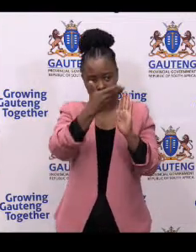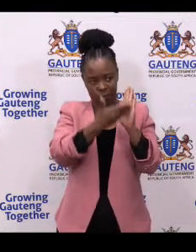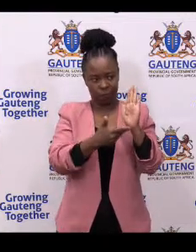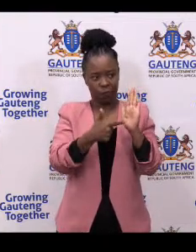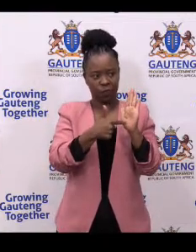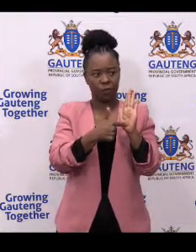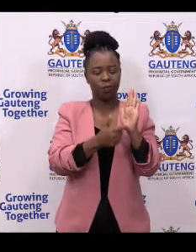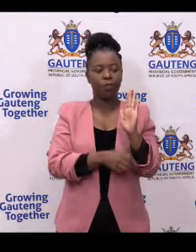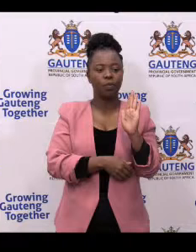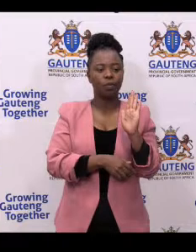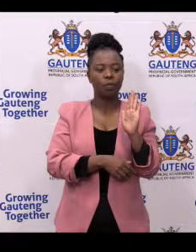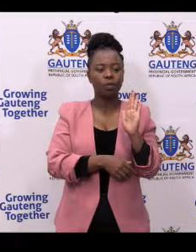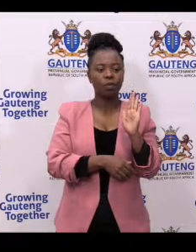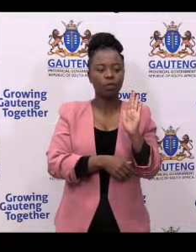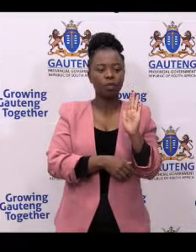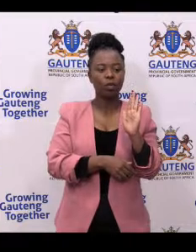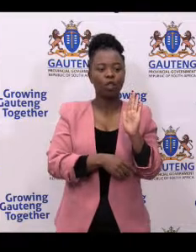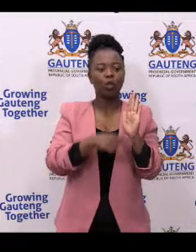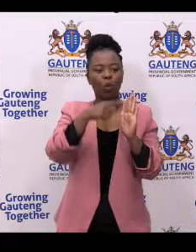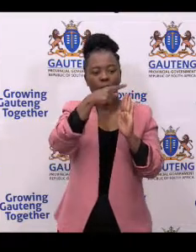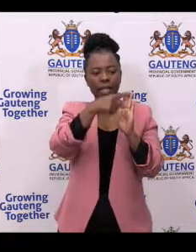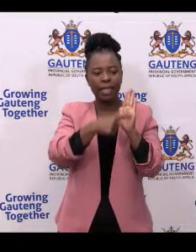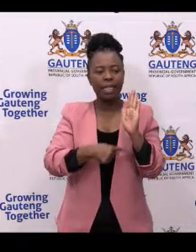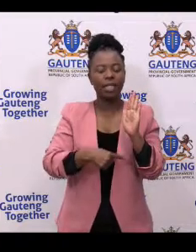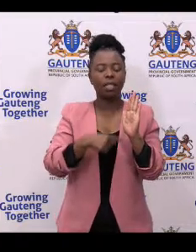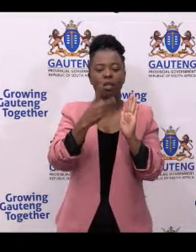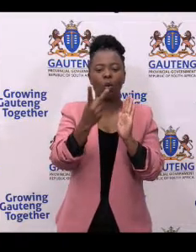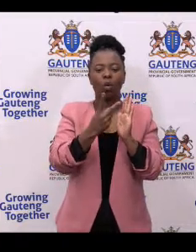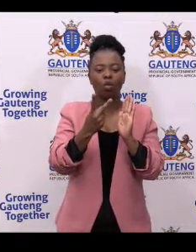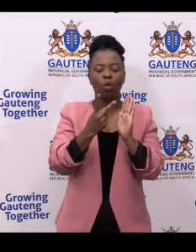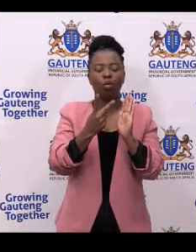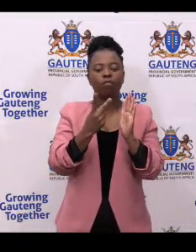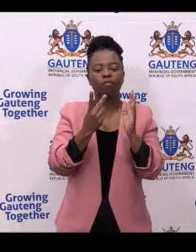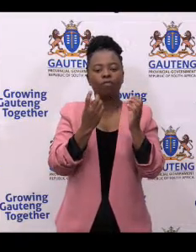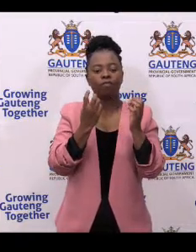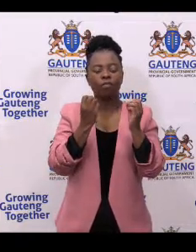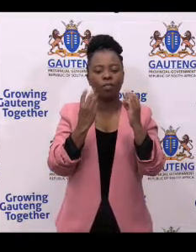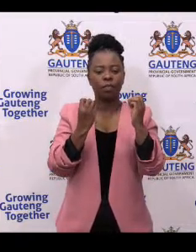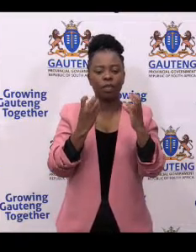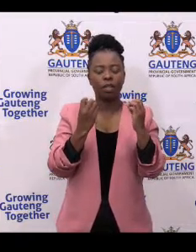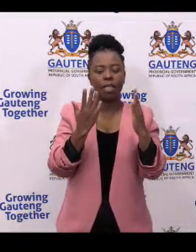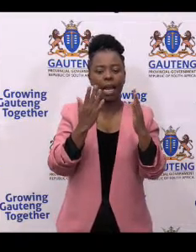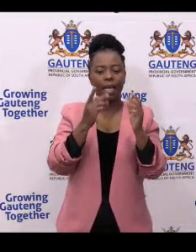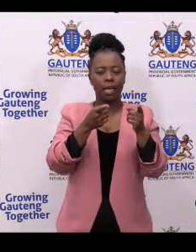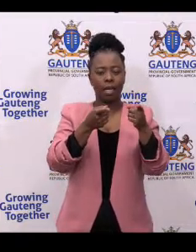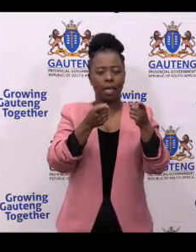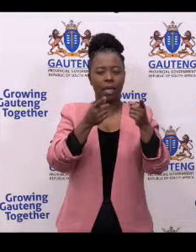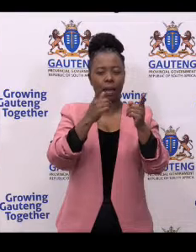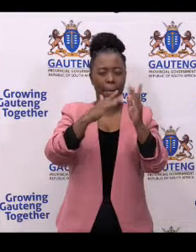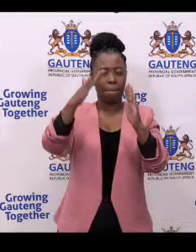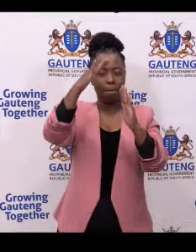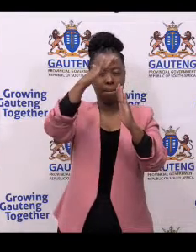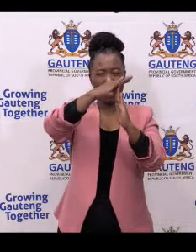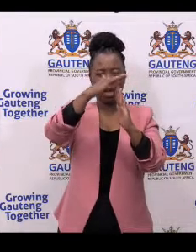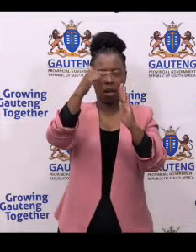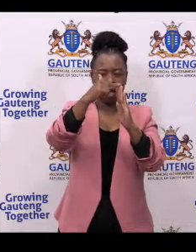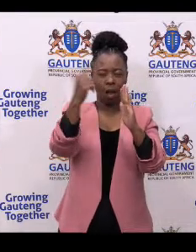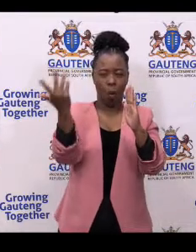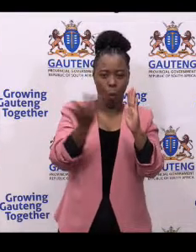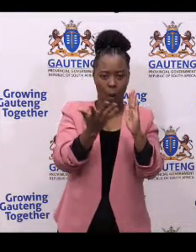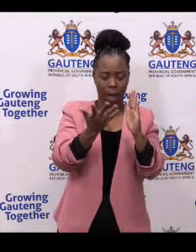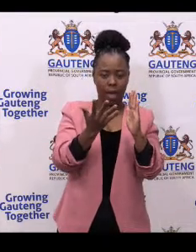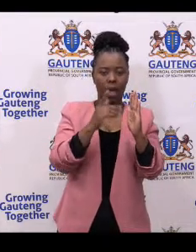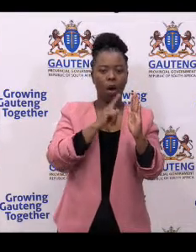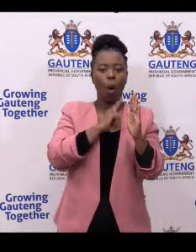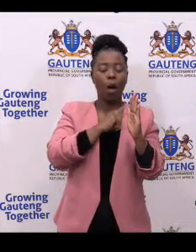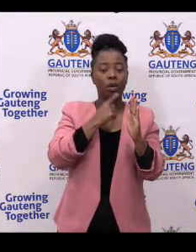It also speaks to where the peak would be, which we have always said that it will be